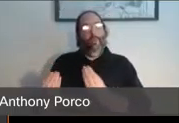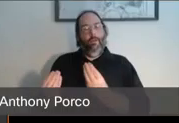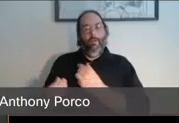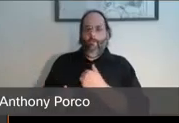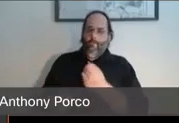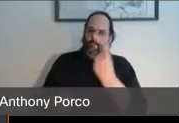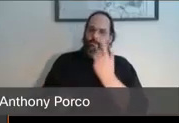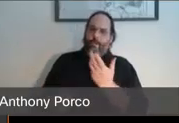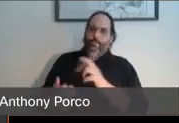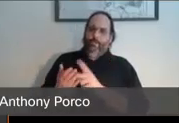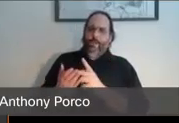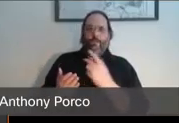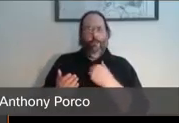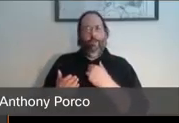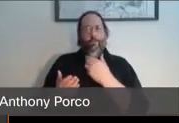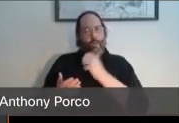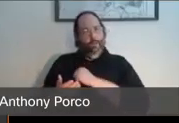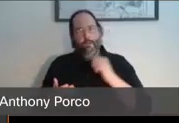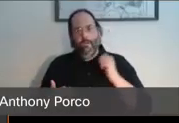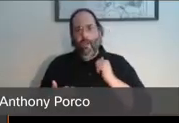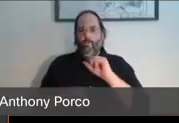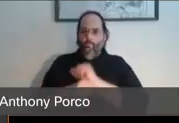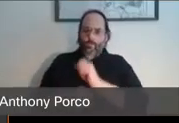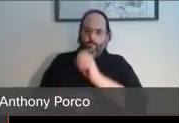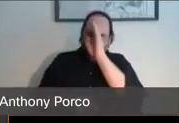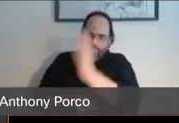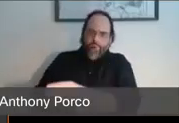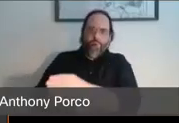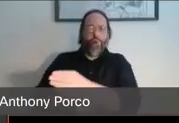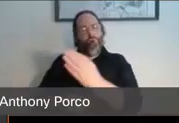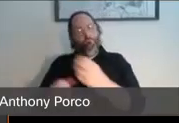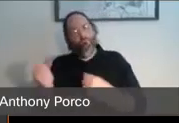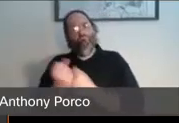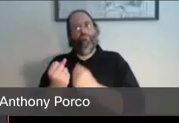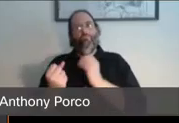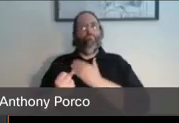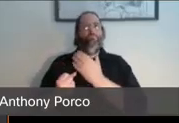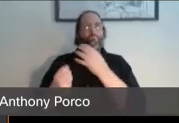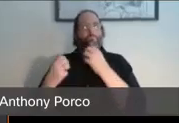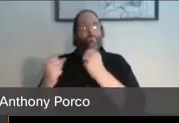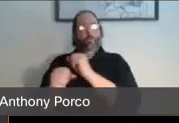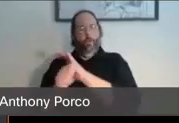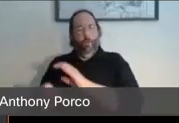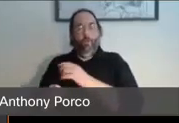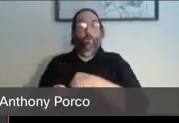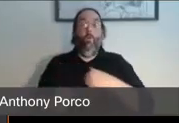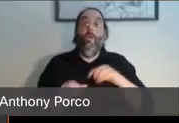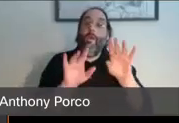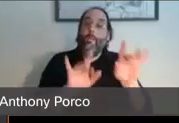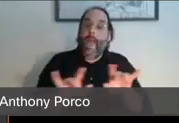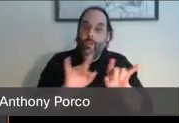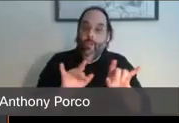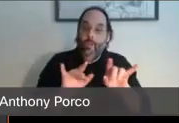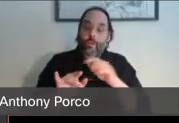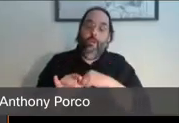what it means to be on the front line and to provide support to our healthcare workers. We are compassionate. We